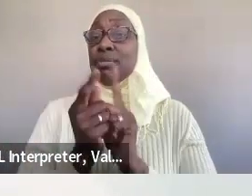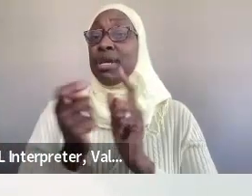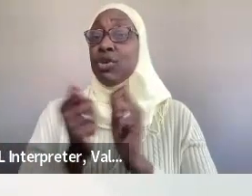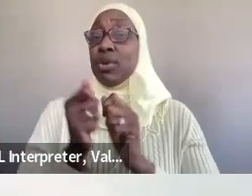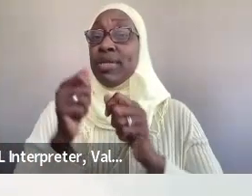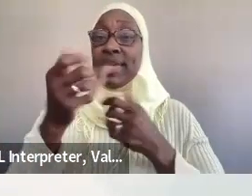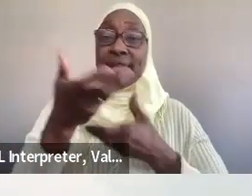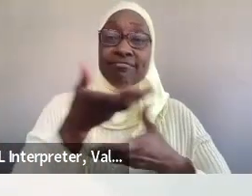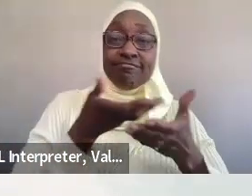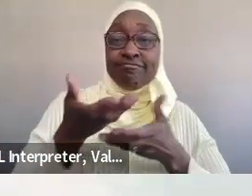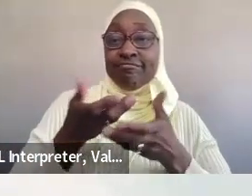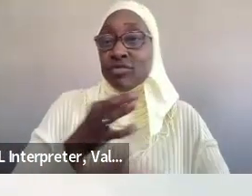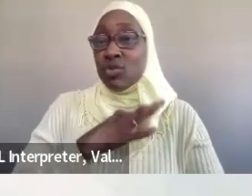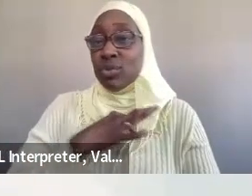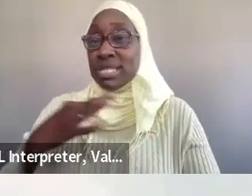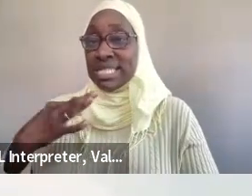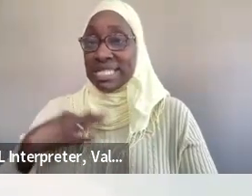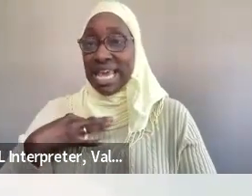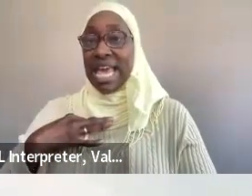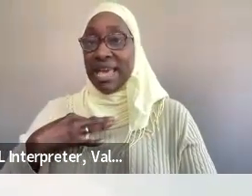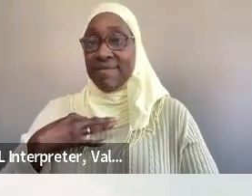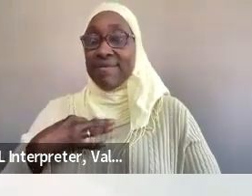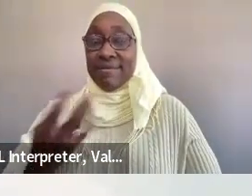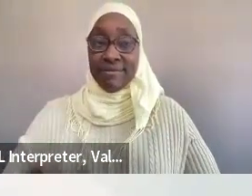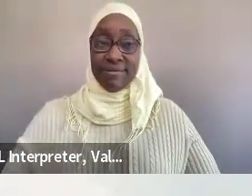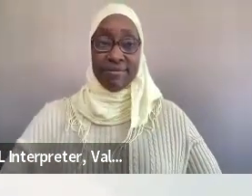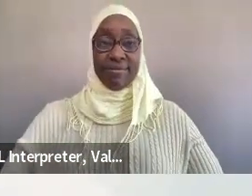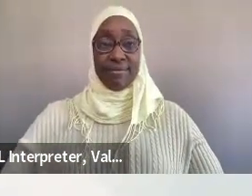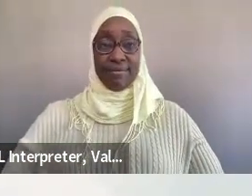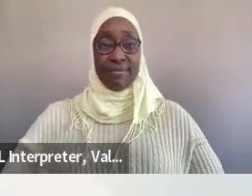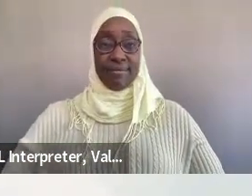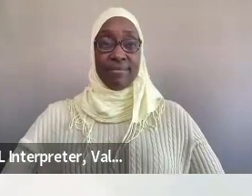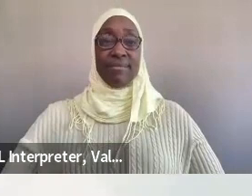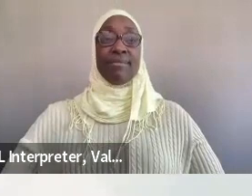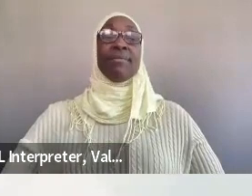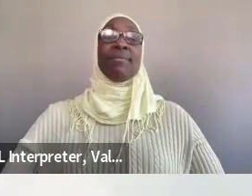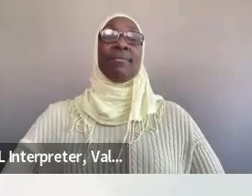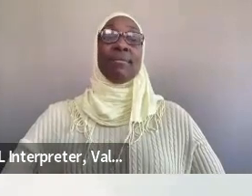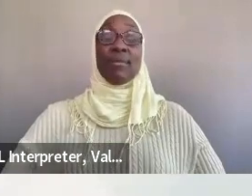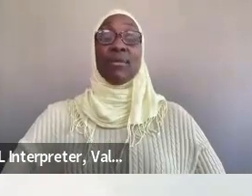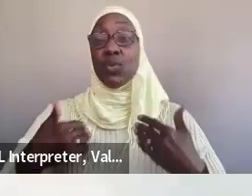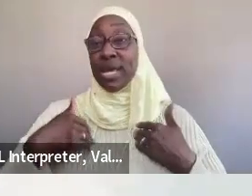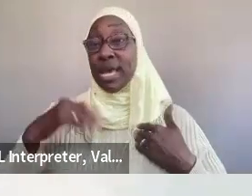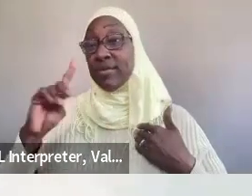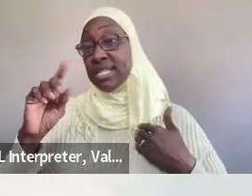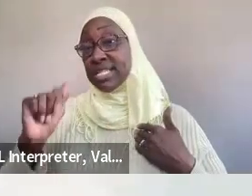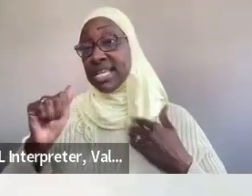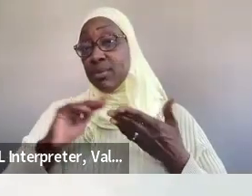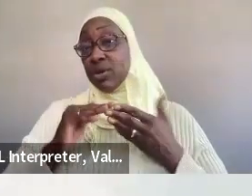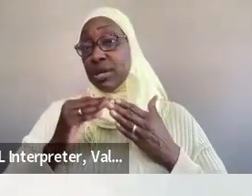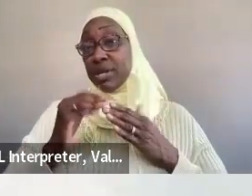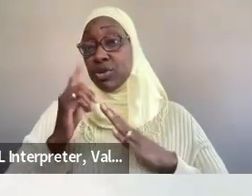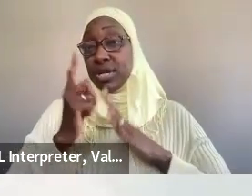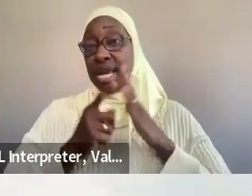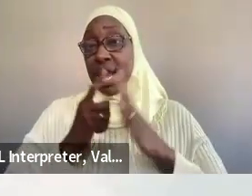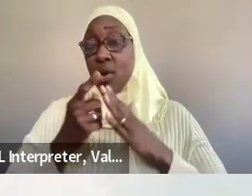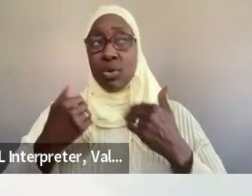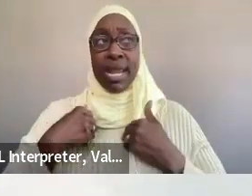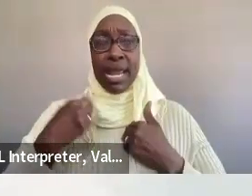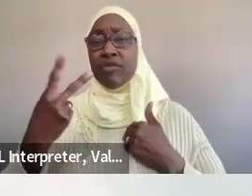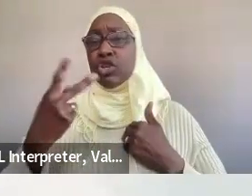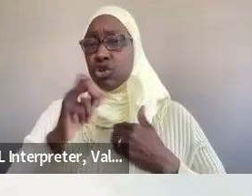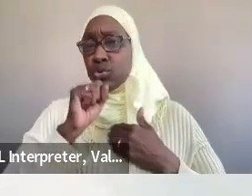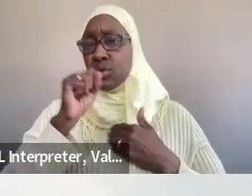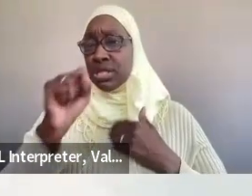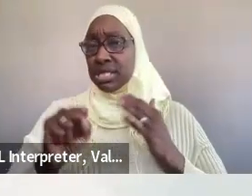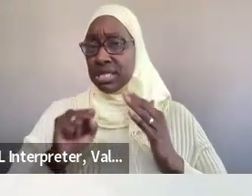members in the DRC as well. We also have a disabled community hour, which we've had, I want to say the past 2 semesters now, thanks to Mona